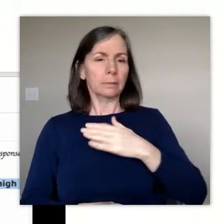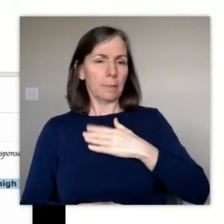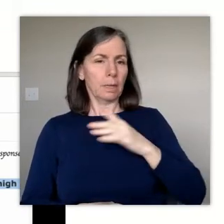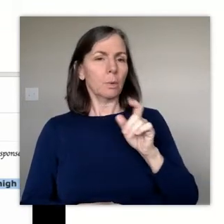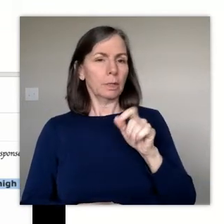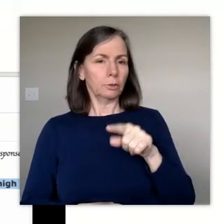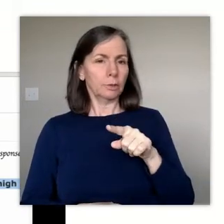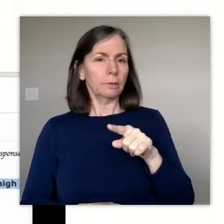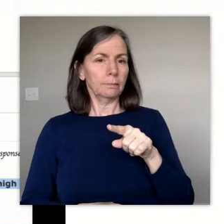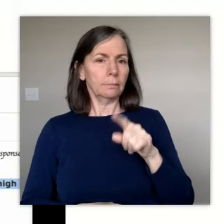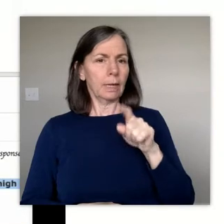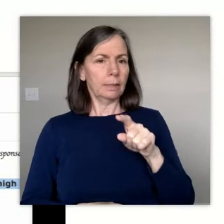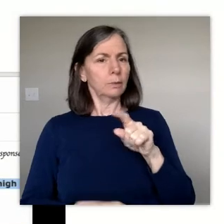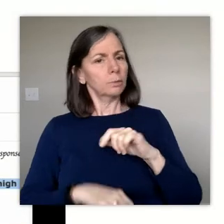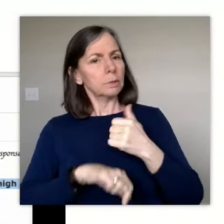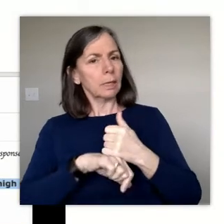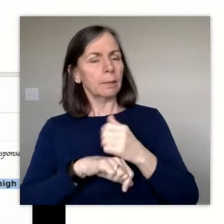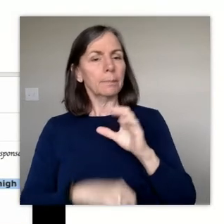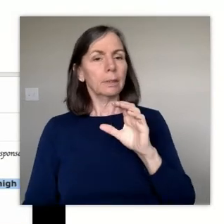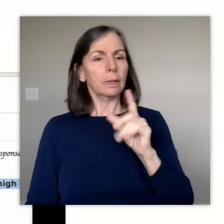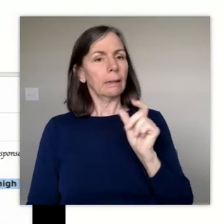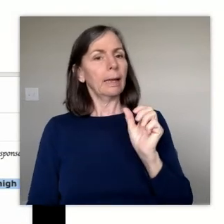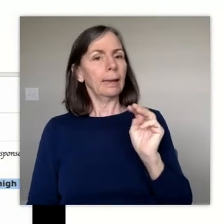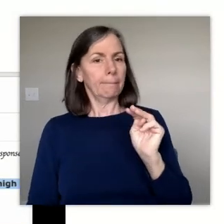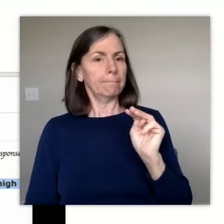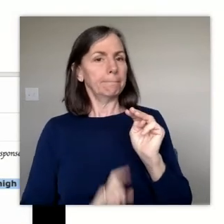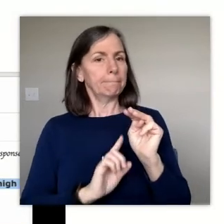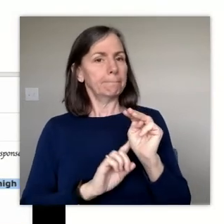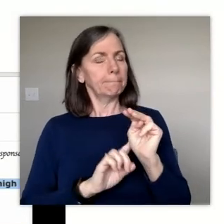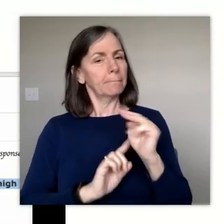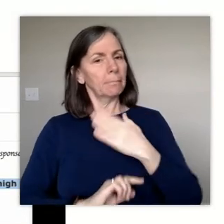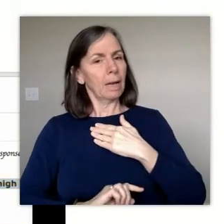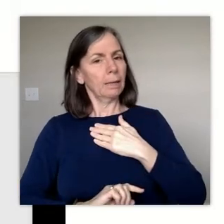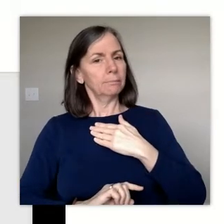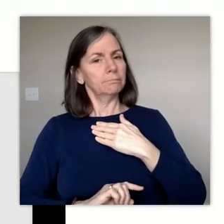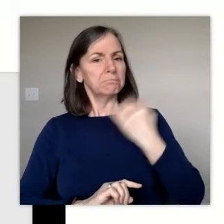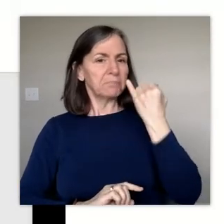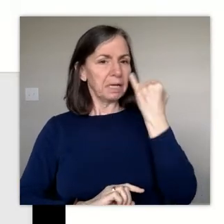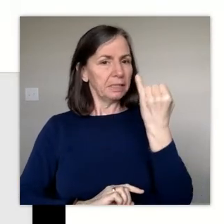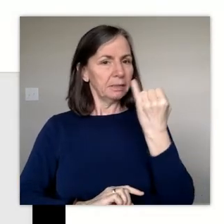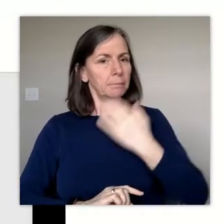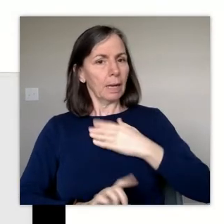need to make a claim based on that prompt.